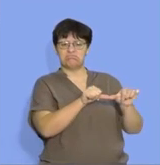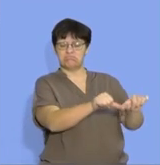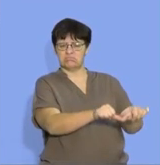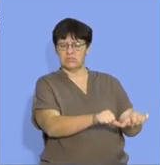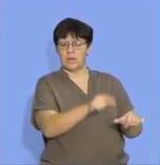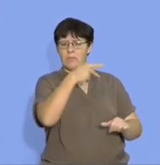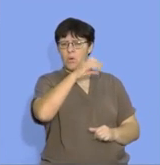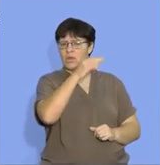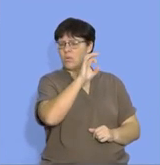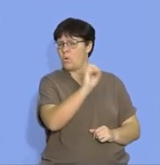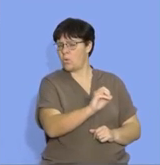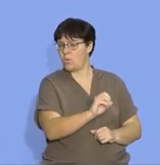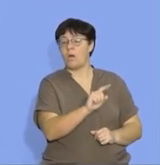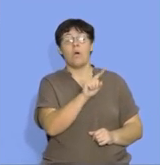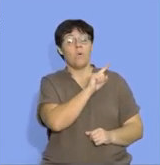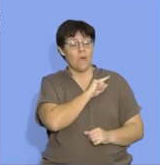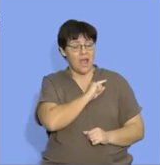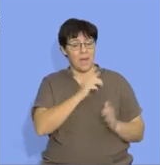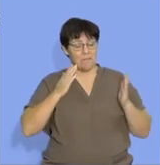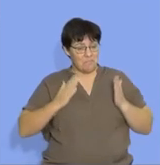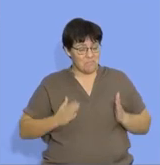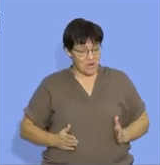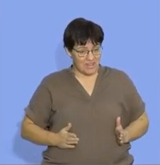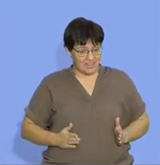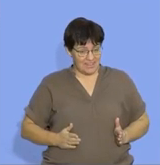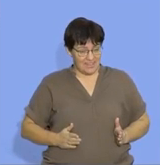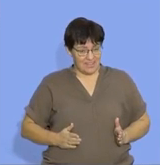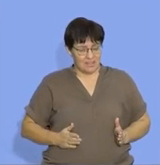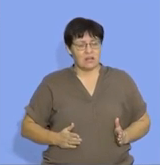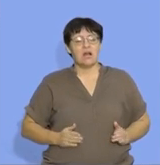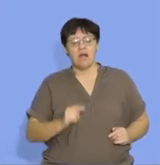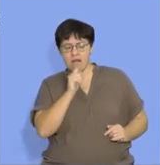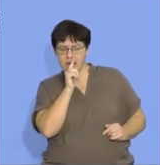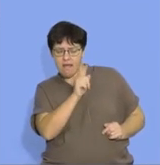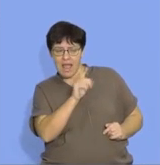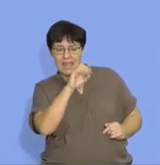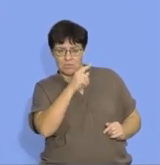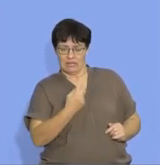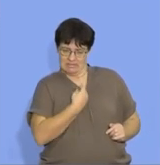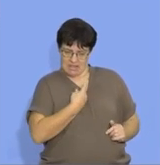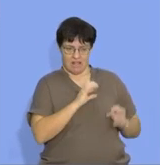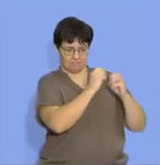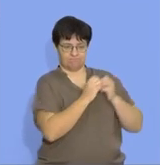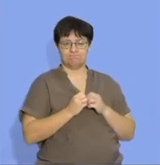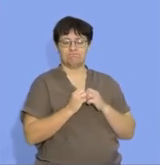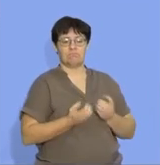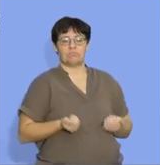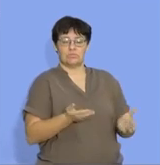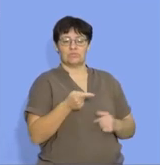polio? Guys, it's because our body, right, makes the antibodies